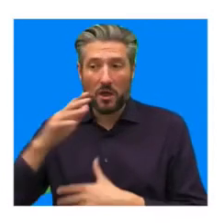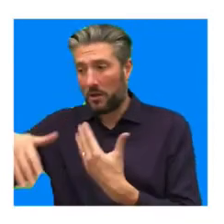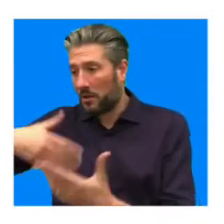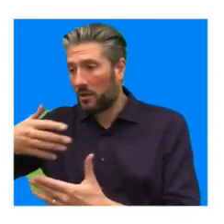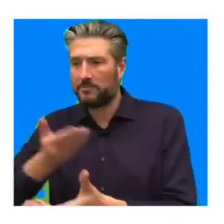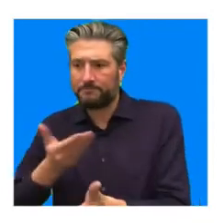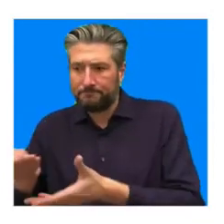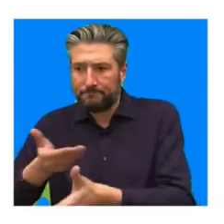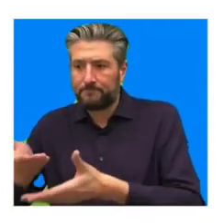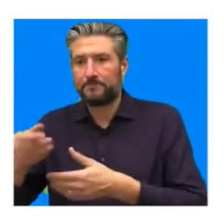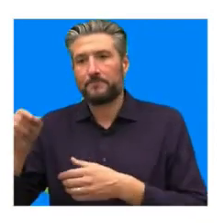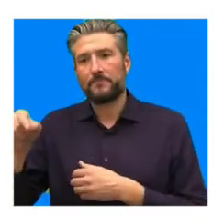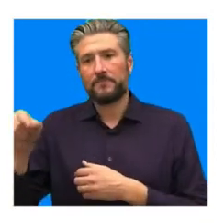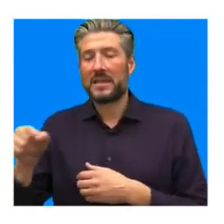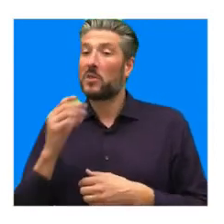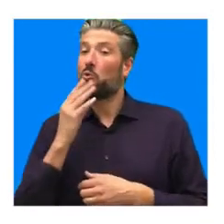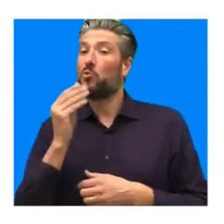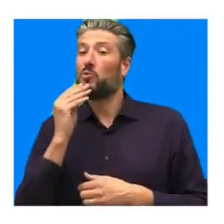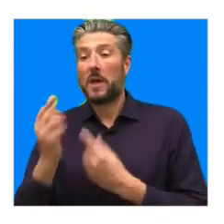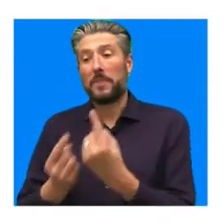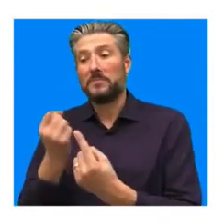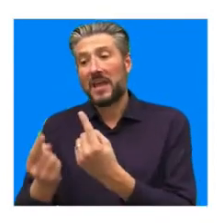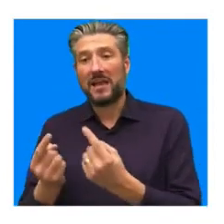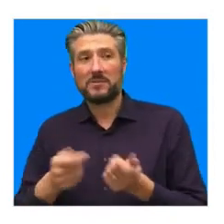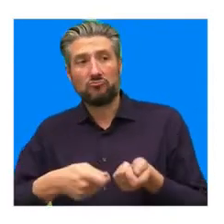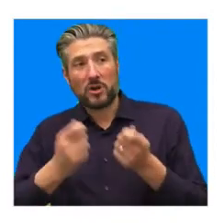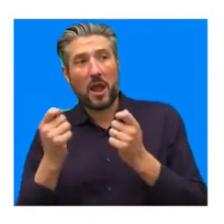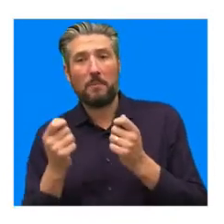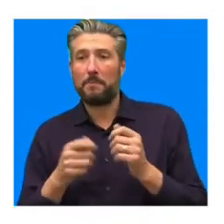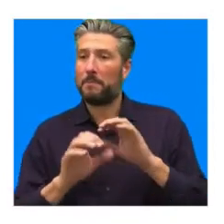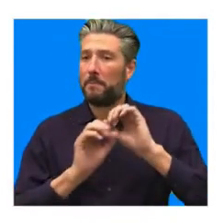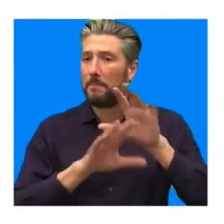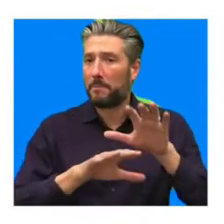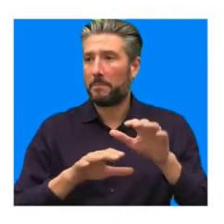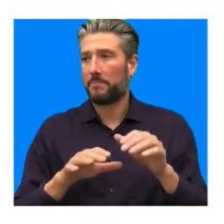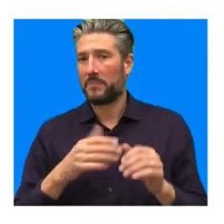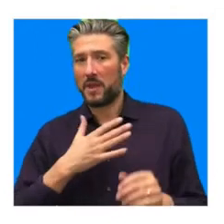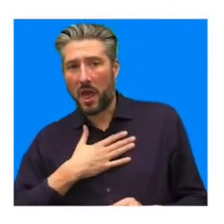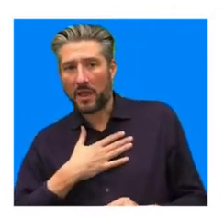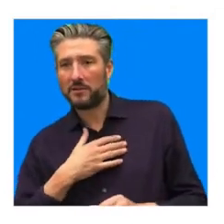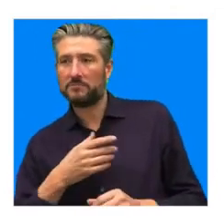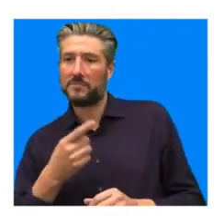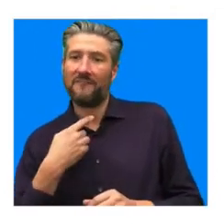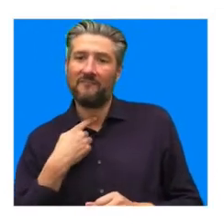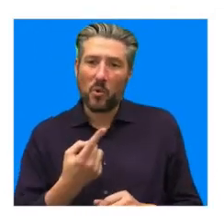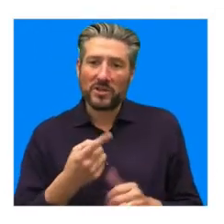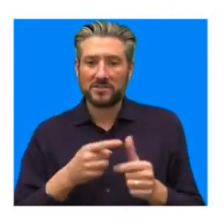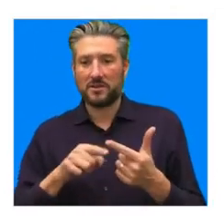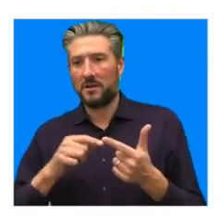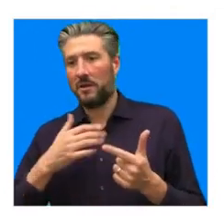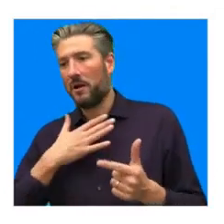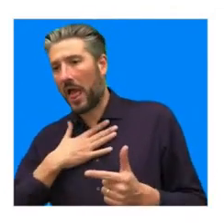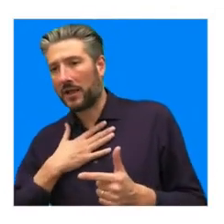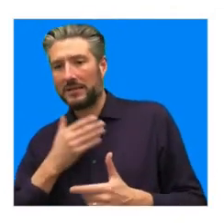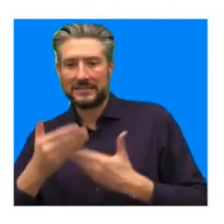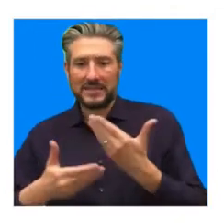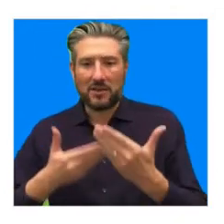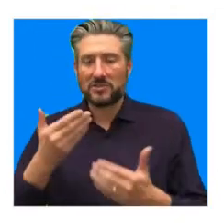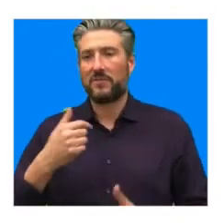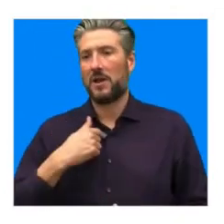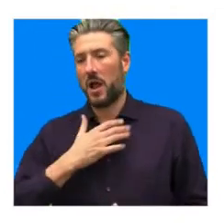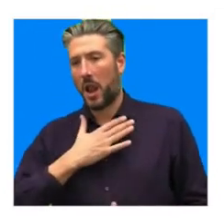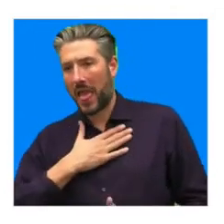talk about all sorts of things. So the narrative, the style, the voices they like, what could have been described better. And it is a discussion.